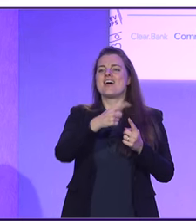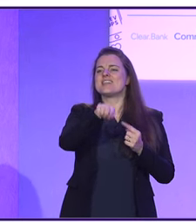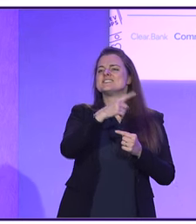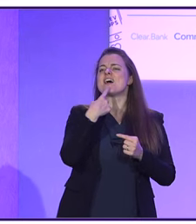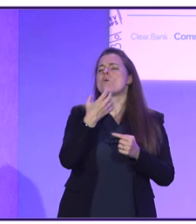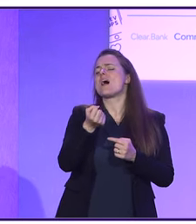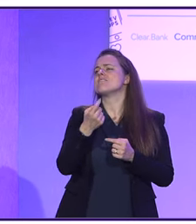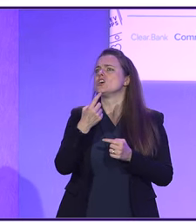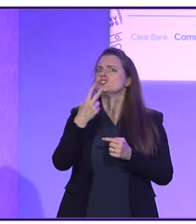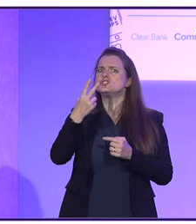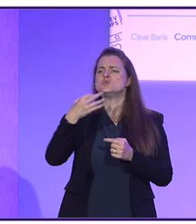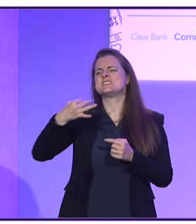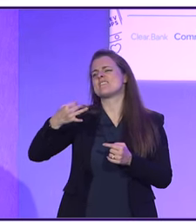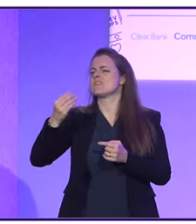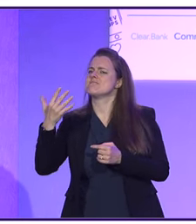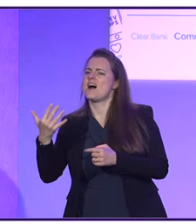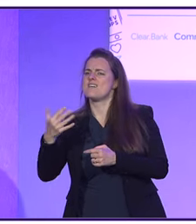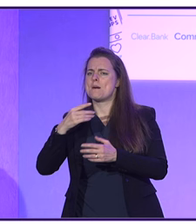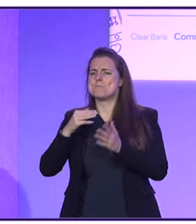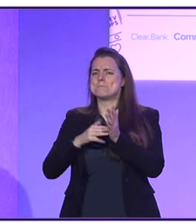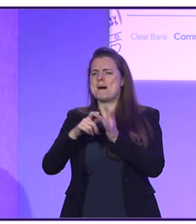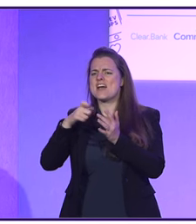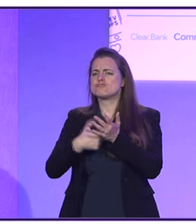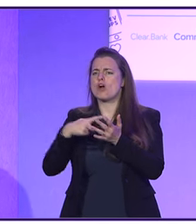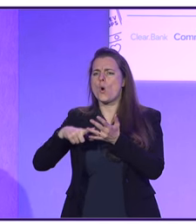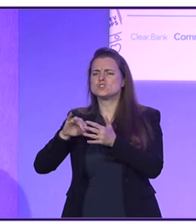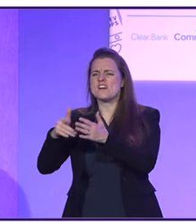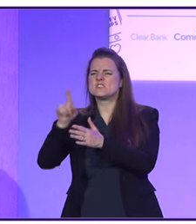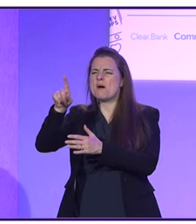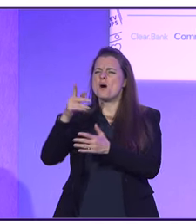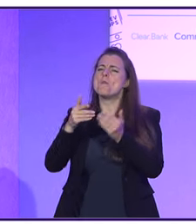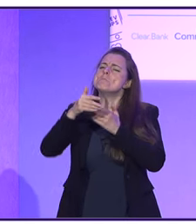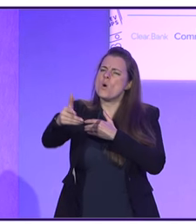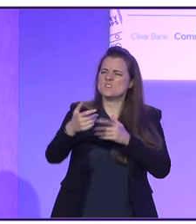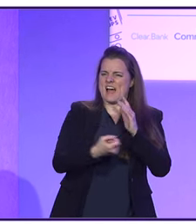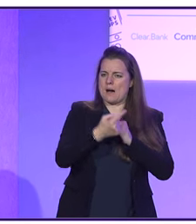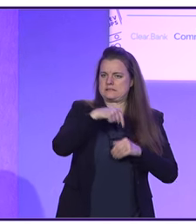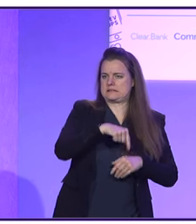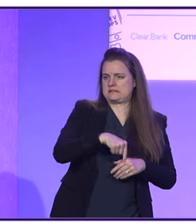275 microservices, but most of the work happens in this 15-year-old monolith that's been there for, you know.